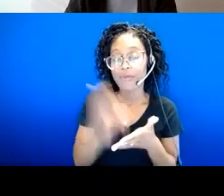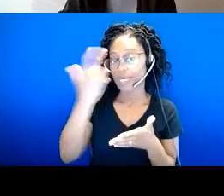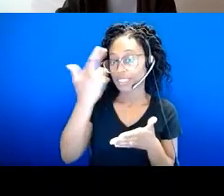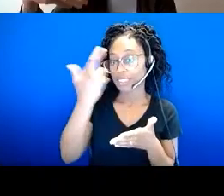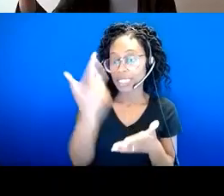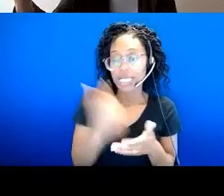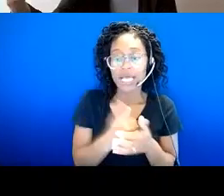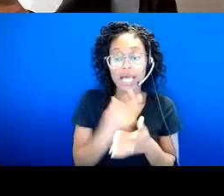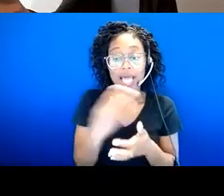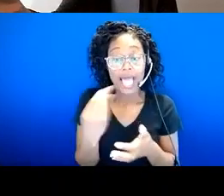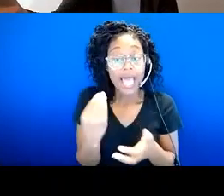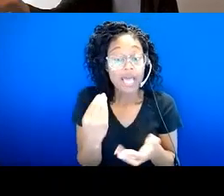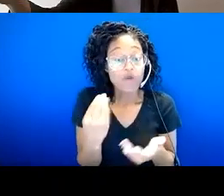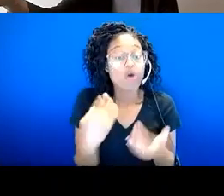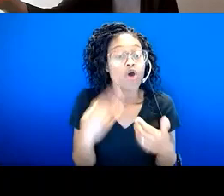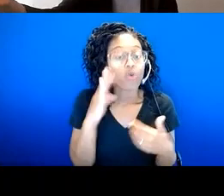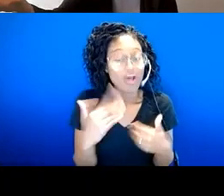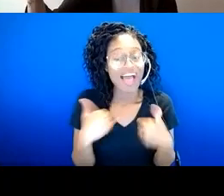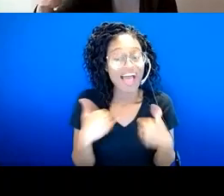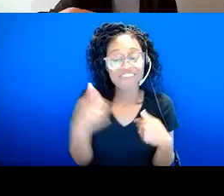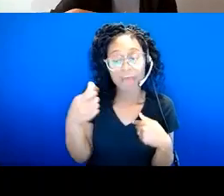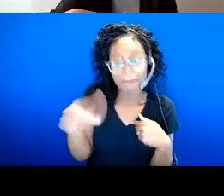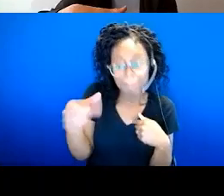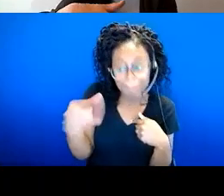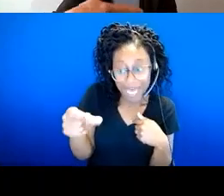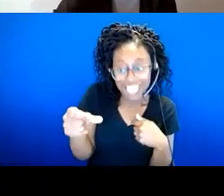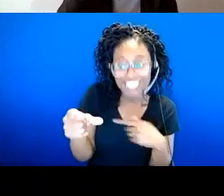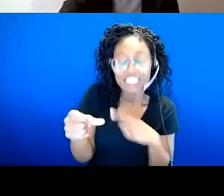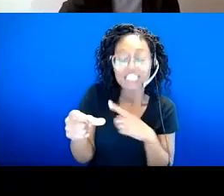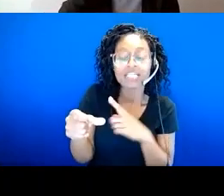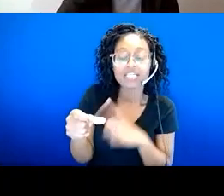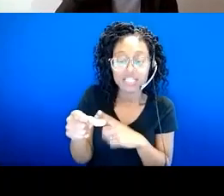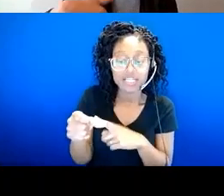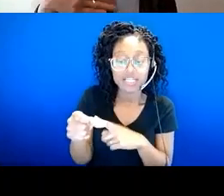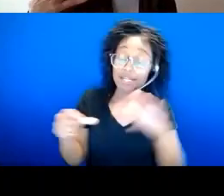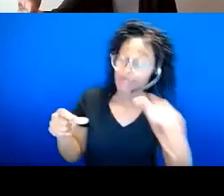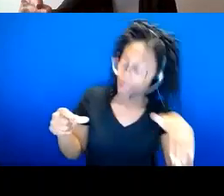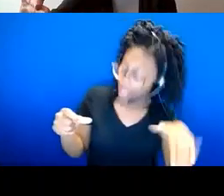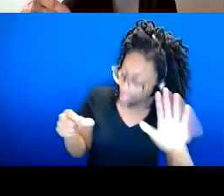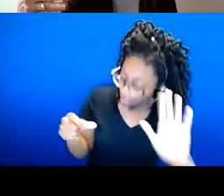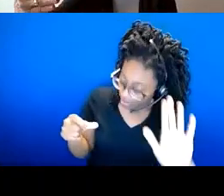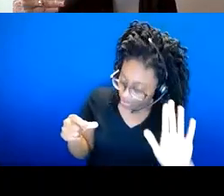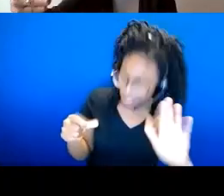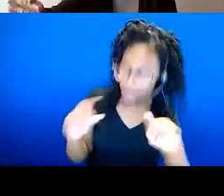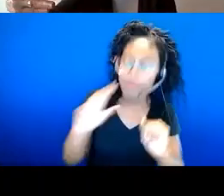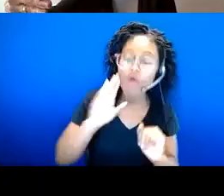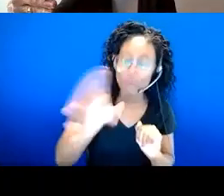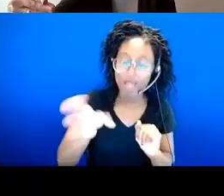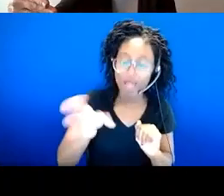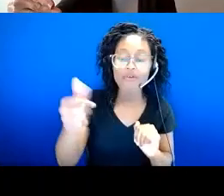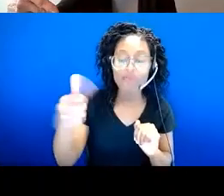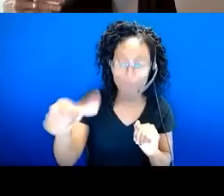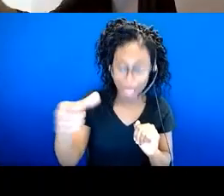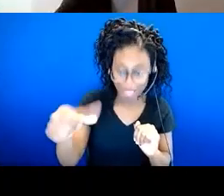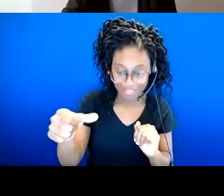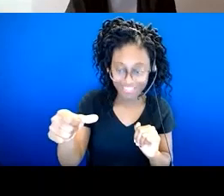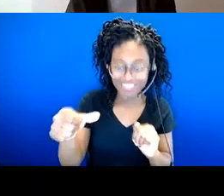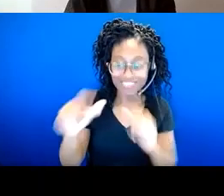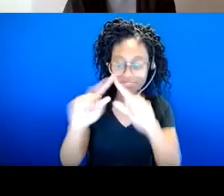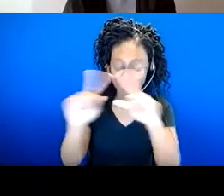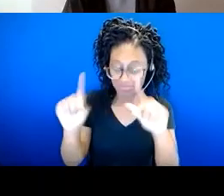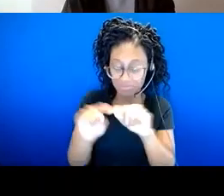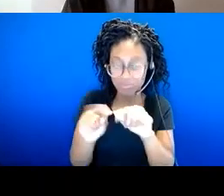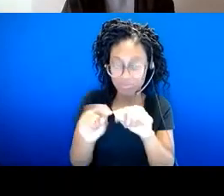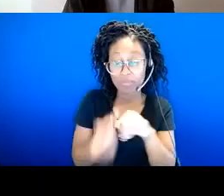there will be a button to be able to take, not yet available, but I think with the new calendar year